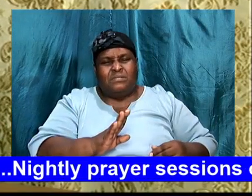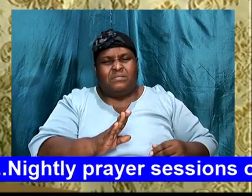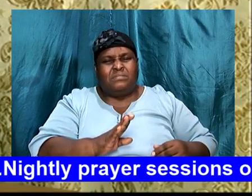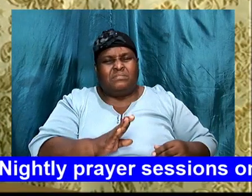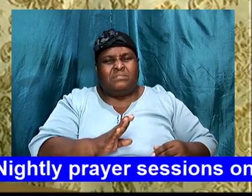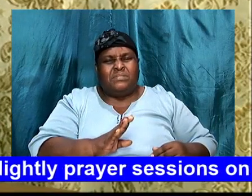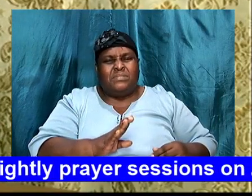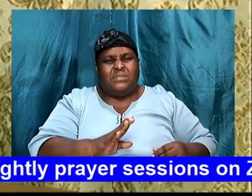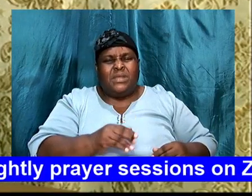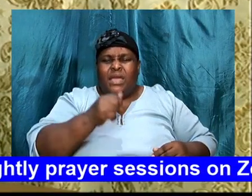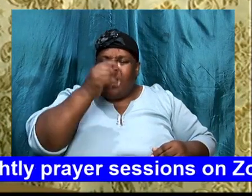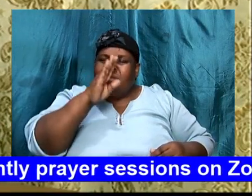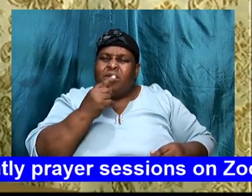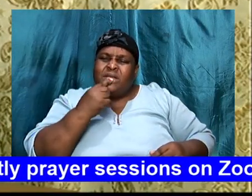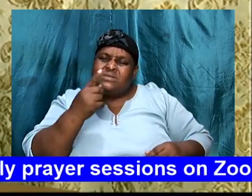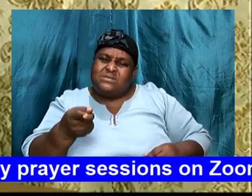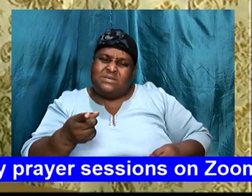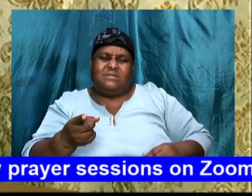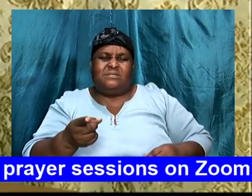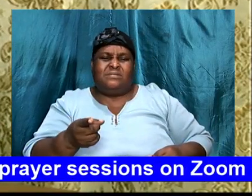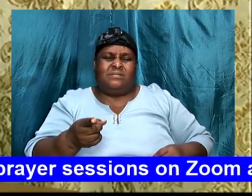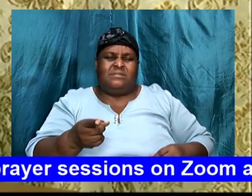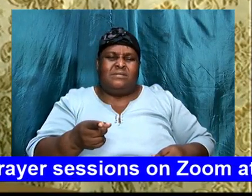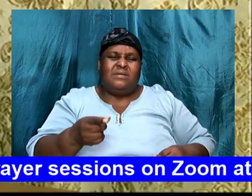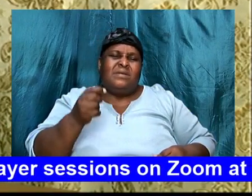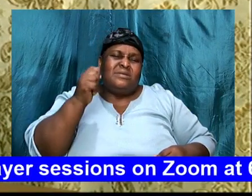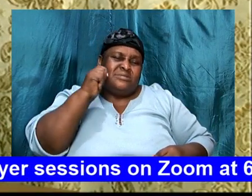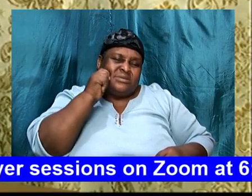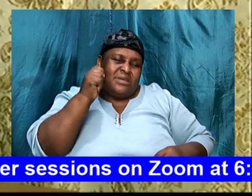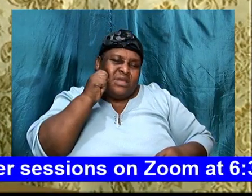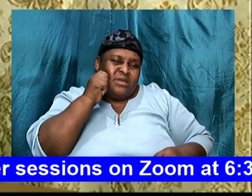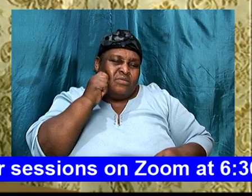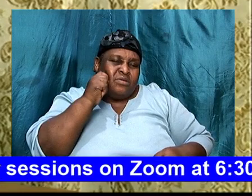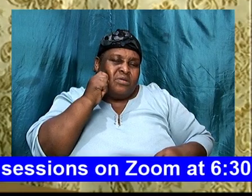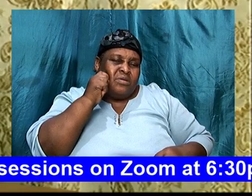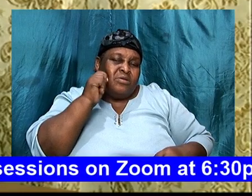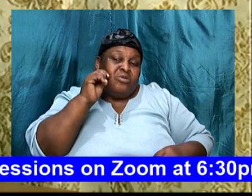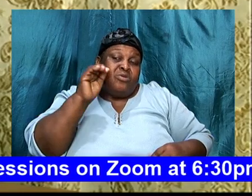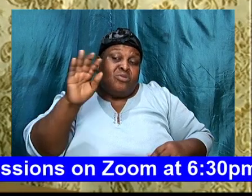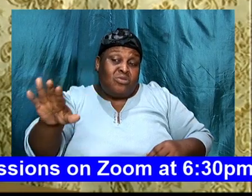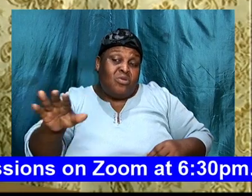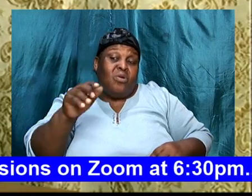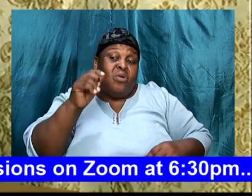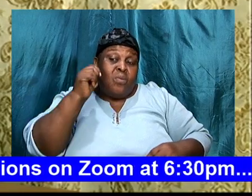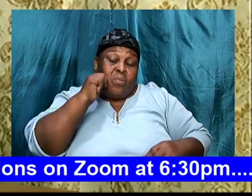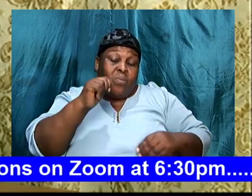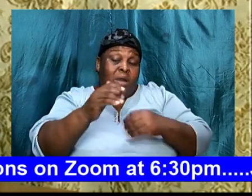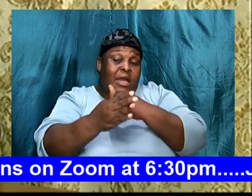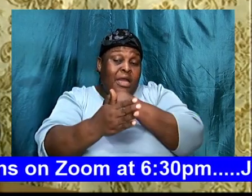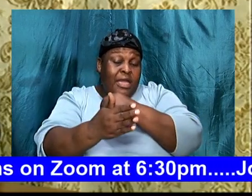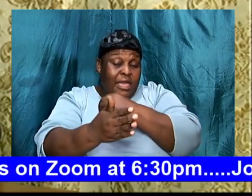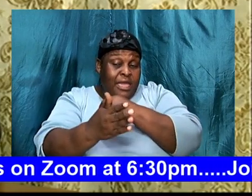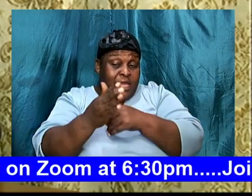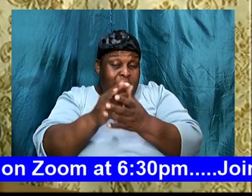And God said, Sarah, thy wife, shall bear thee, a son indeed.